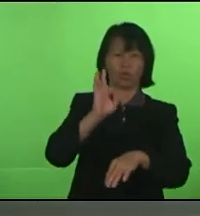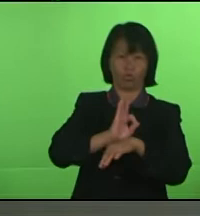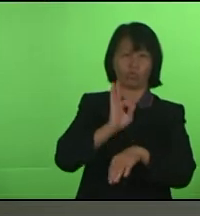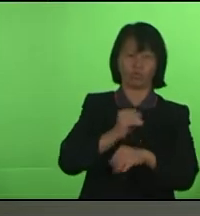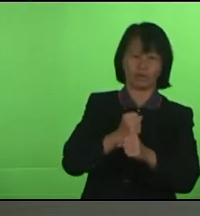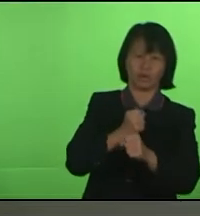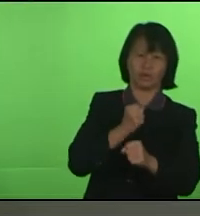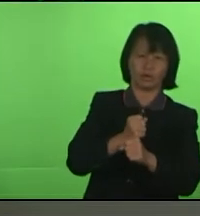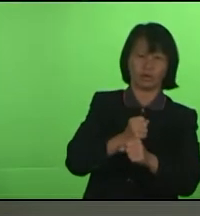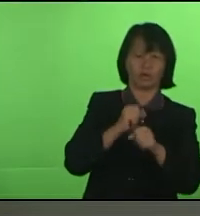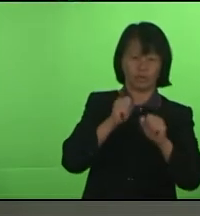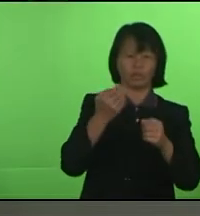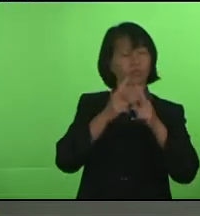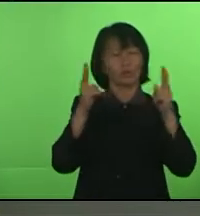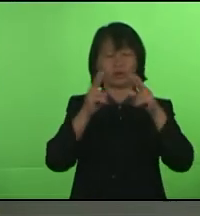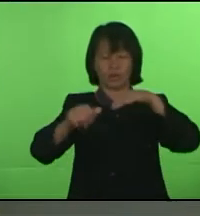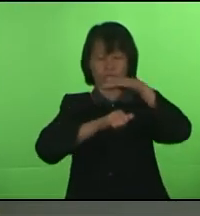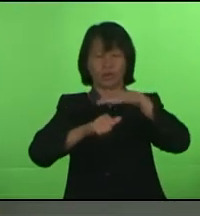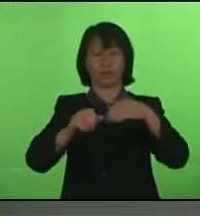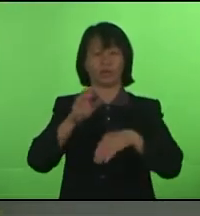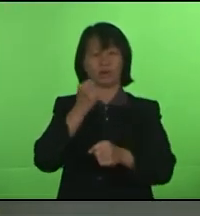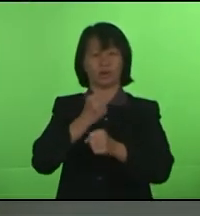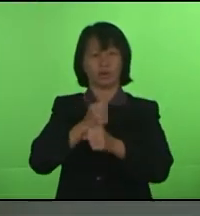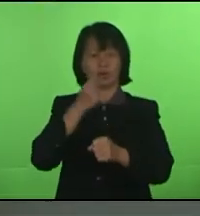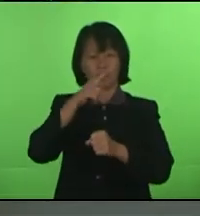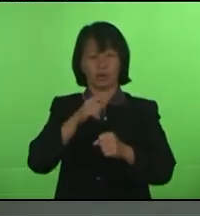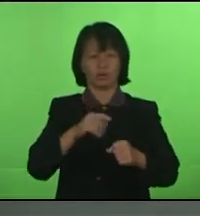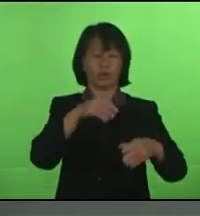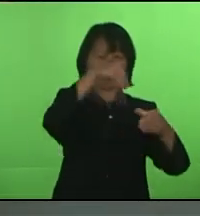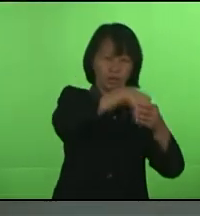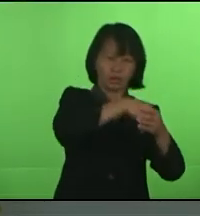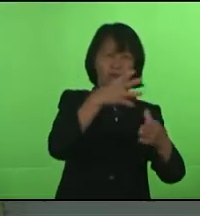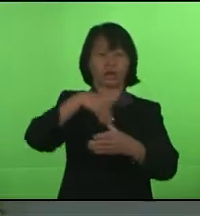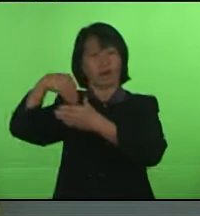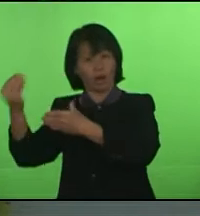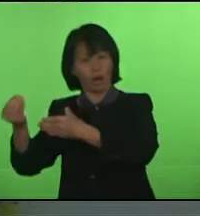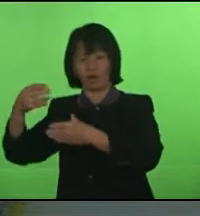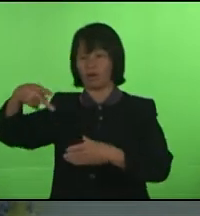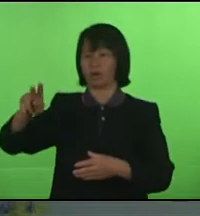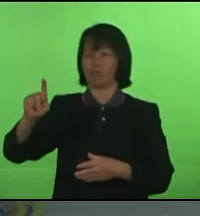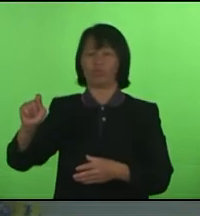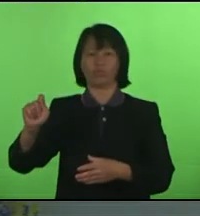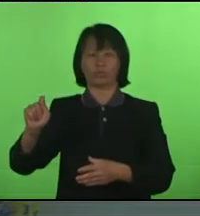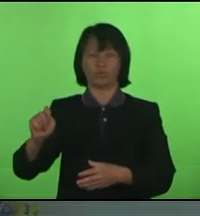functions. Very basic function. It is you must have input and output, and for these